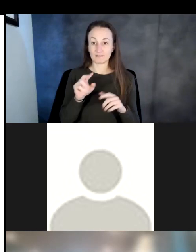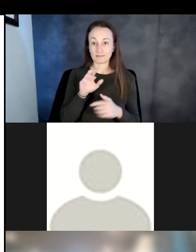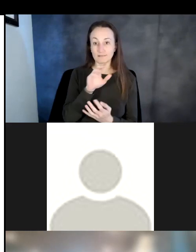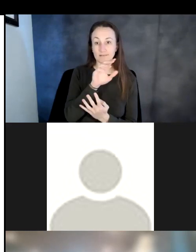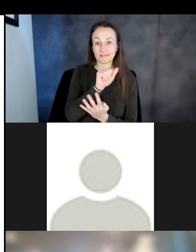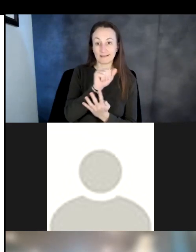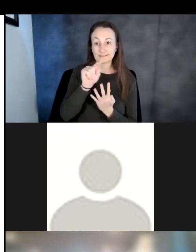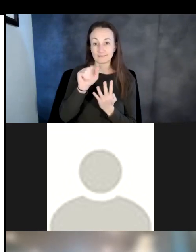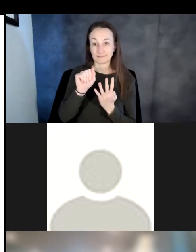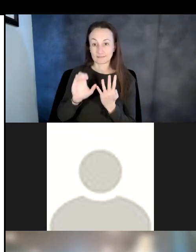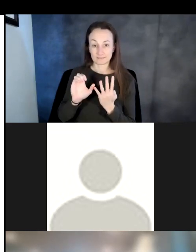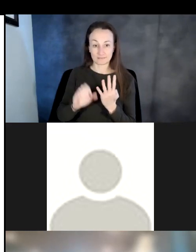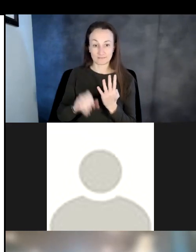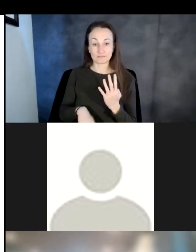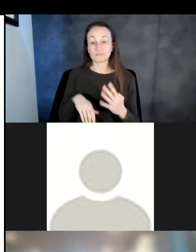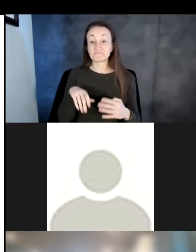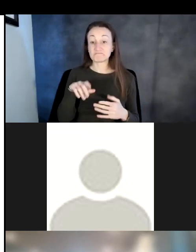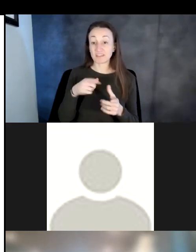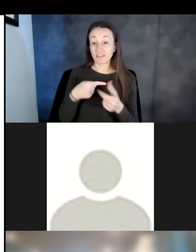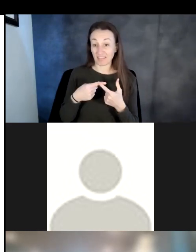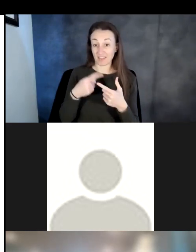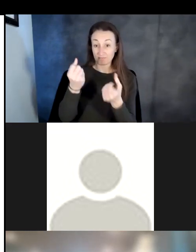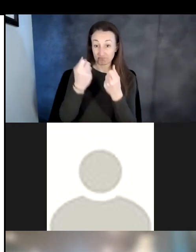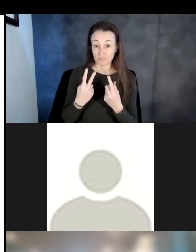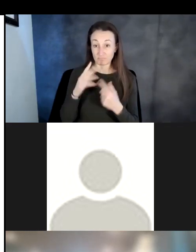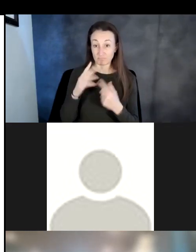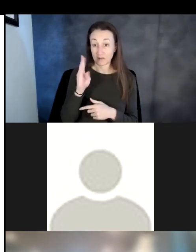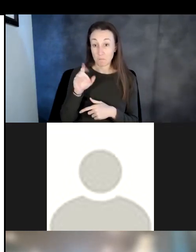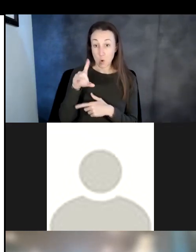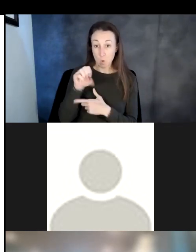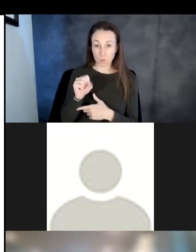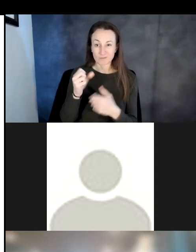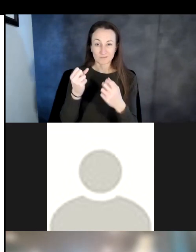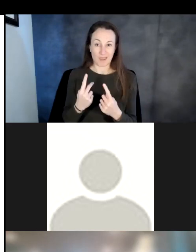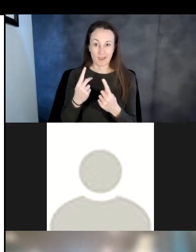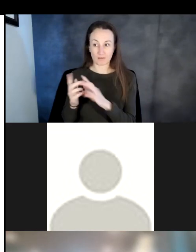all my reads back. And now I can use these barcodes to map the reads back to my original sample.